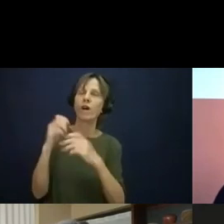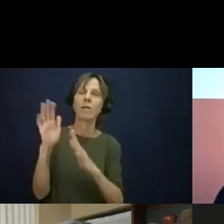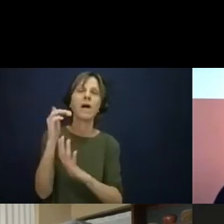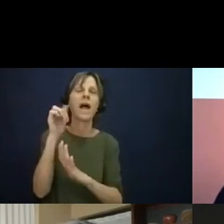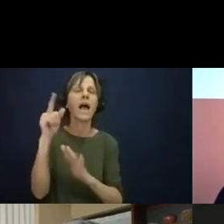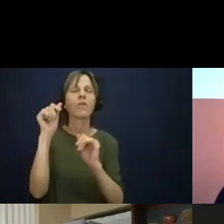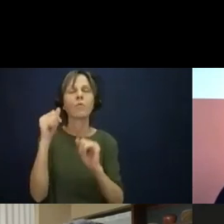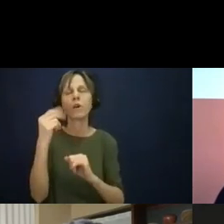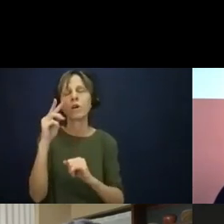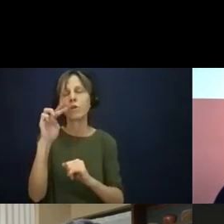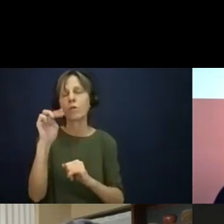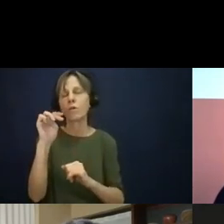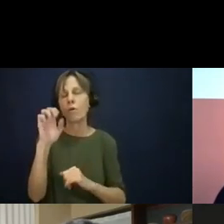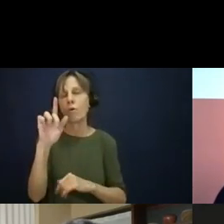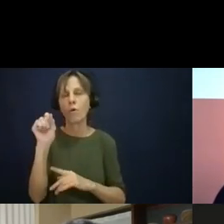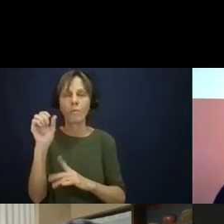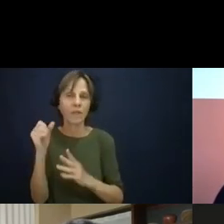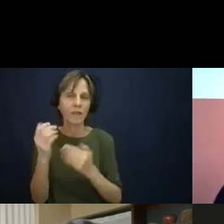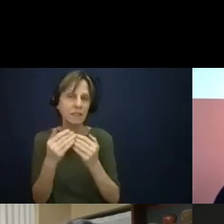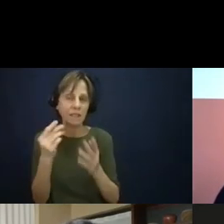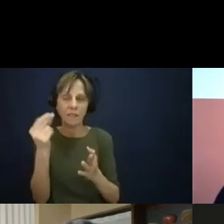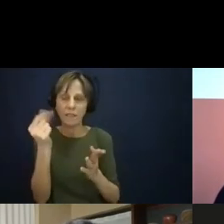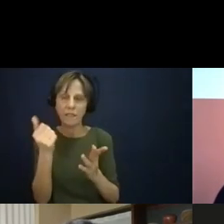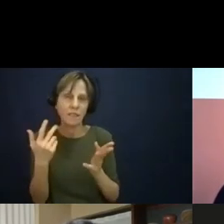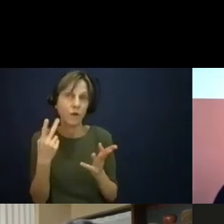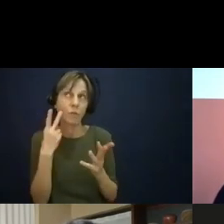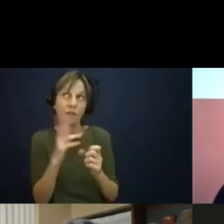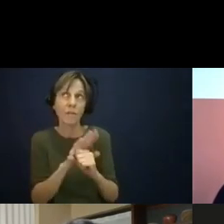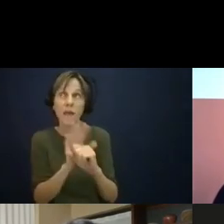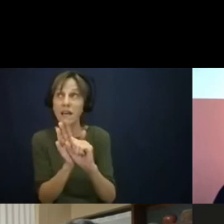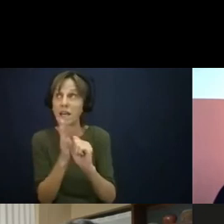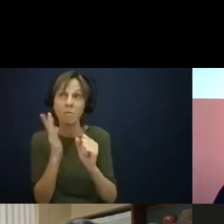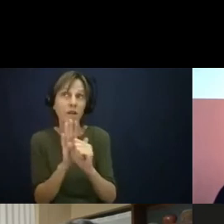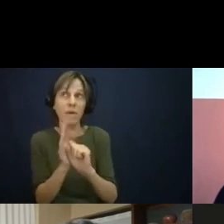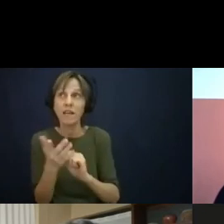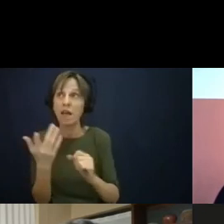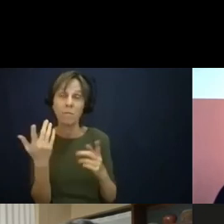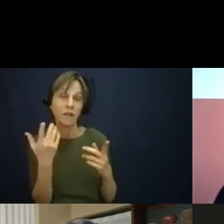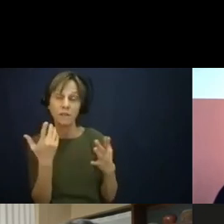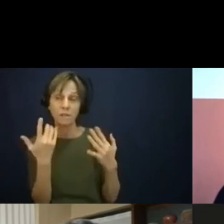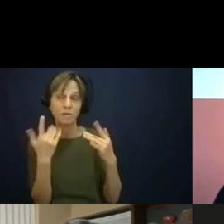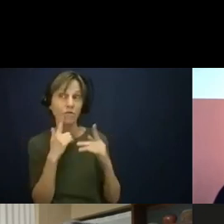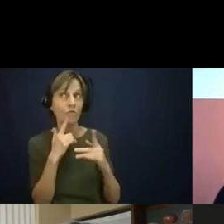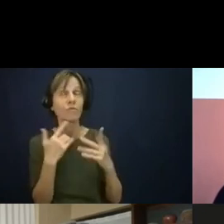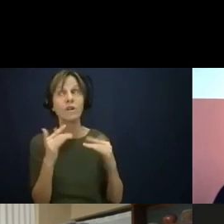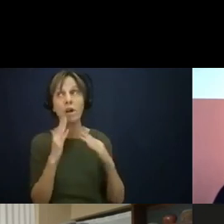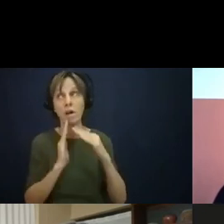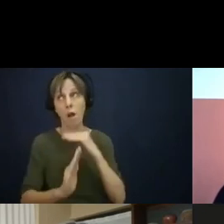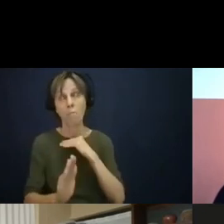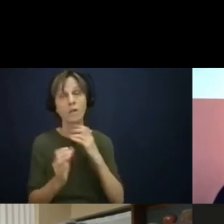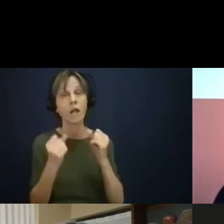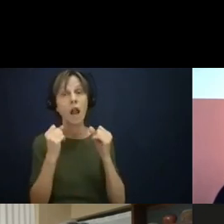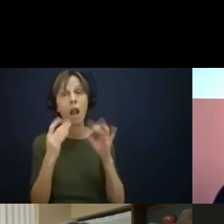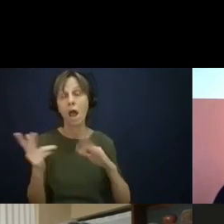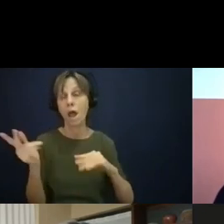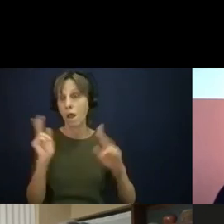eye. Somebody can lose their job. We've seen through the pandemic how the pandemic has been an equalizer. It has humbled a lot of folks, you know, that